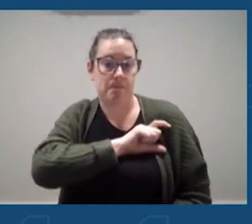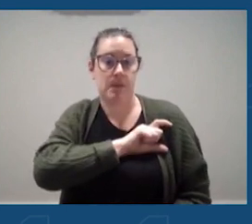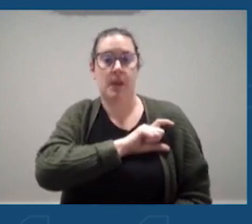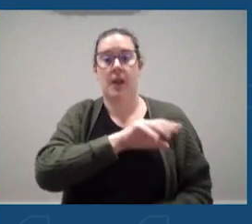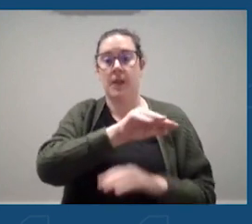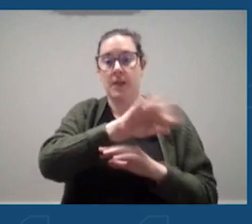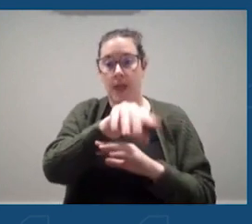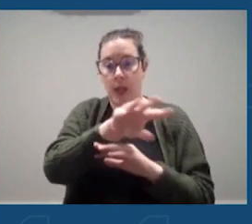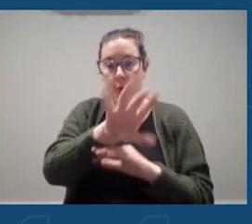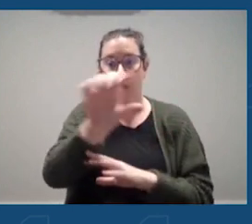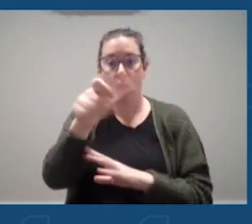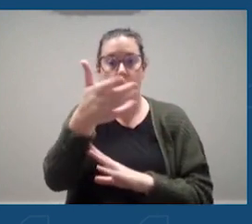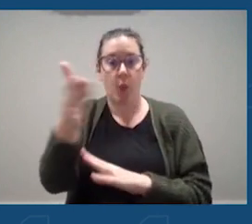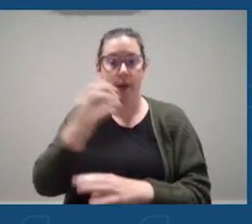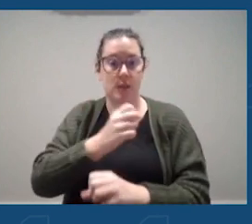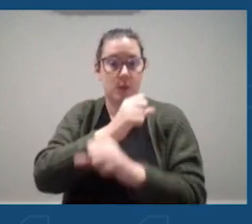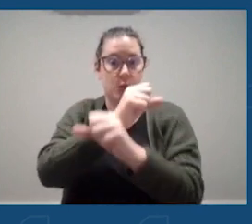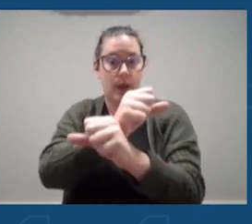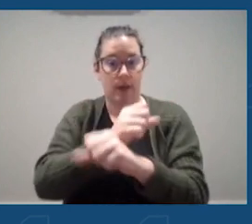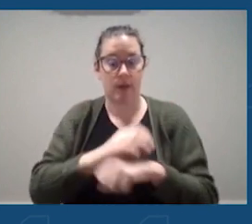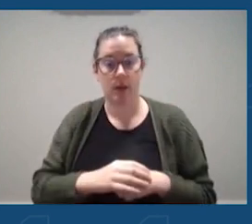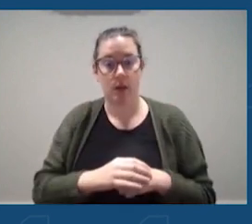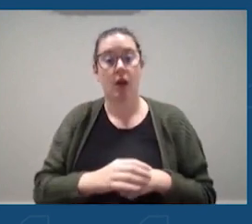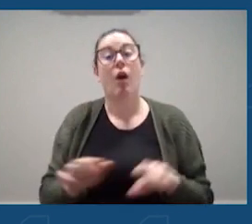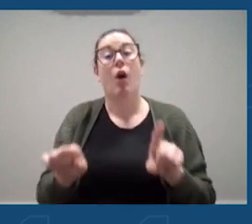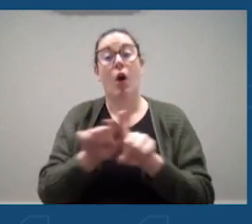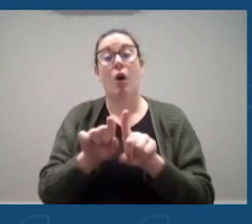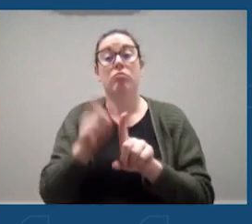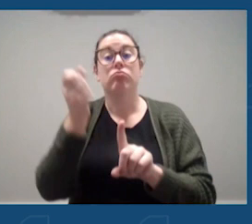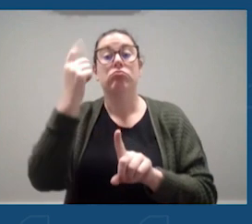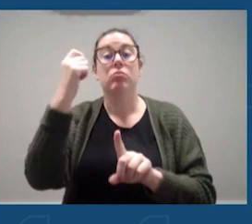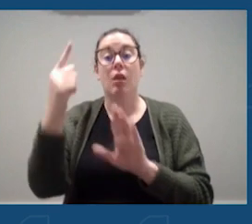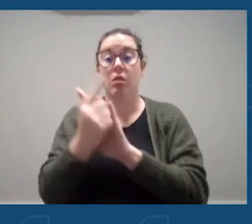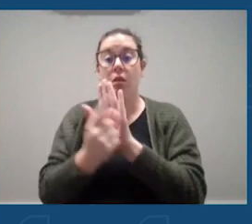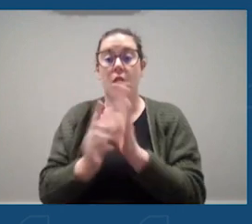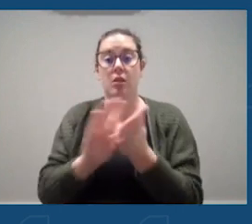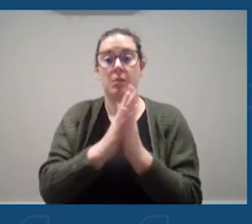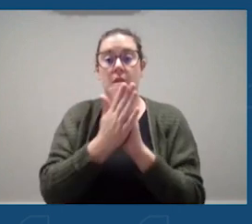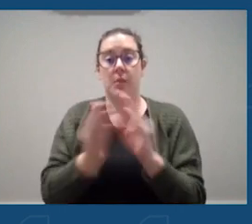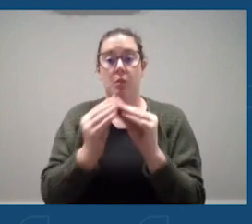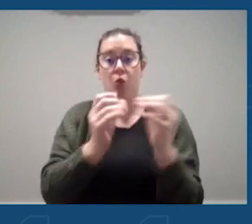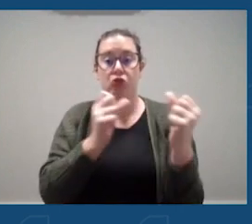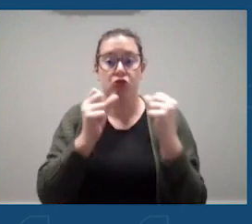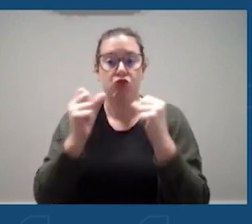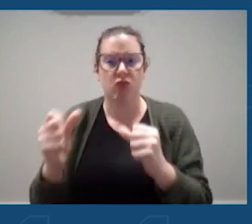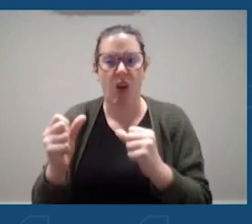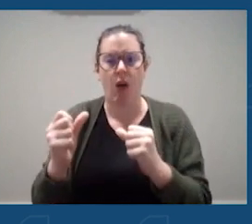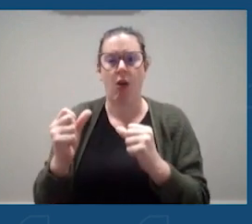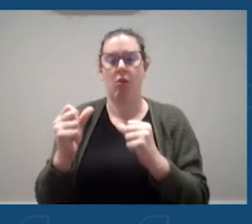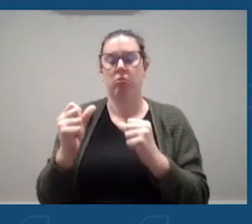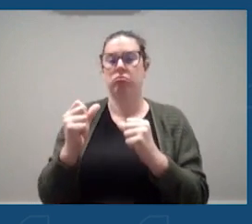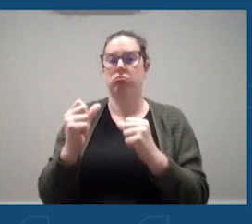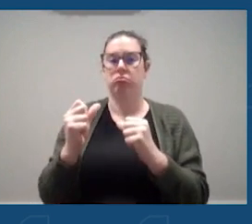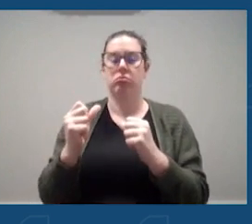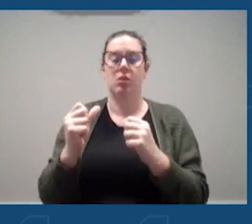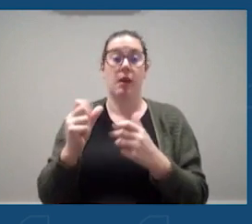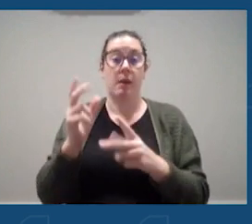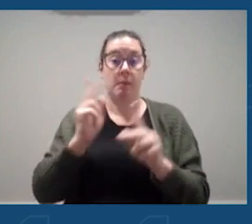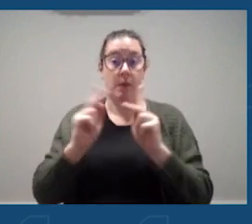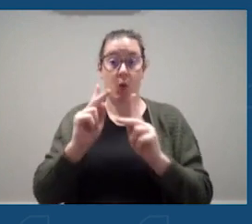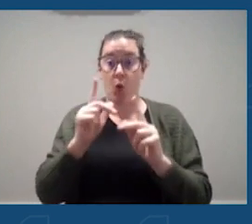protect. We're also strengthening the laws that are on the books against those who commit heinous crimes to be more